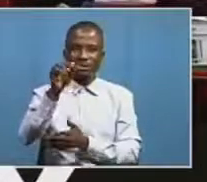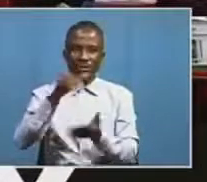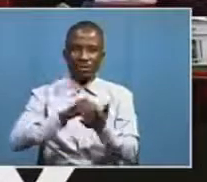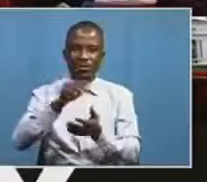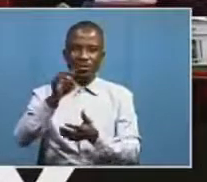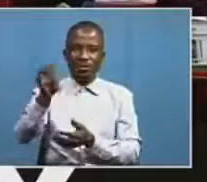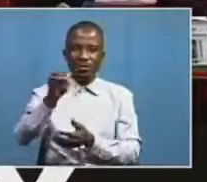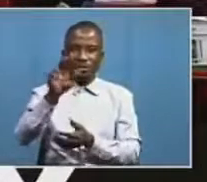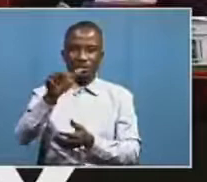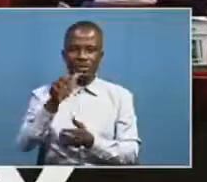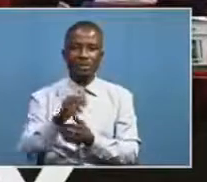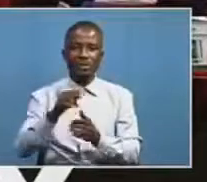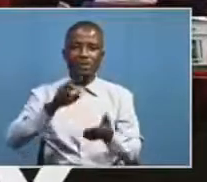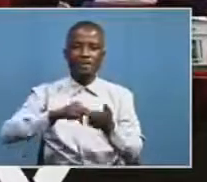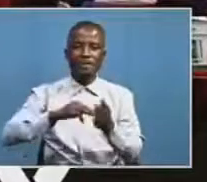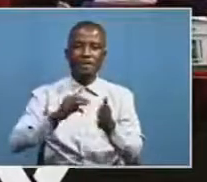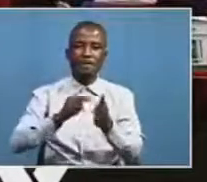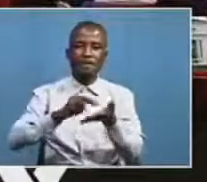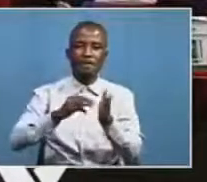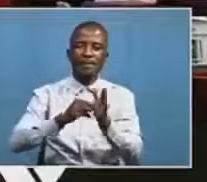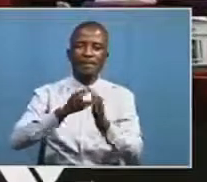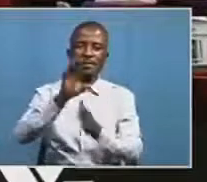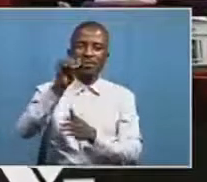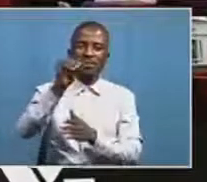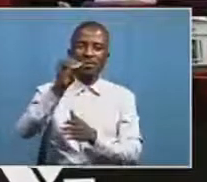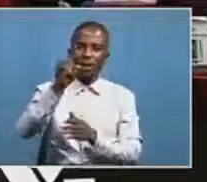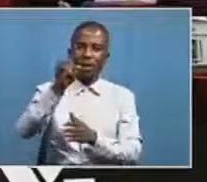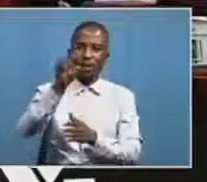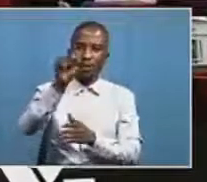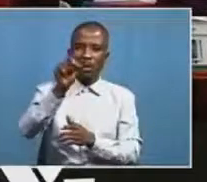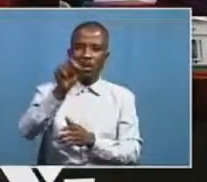6,730,413, which represents